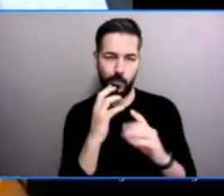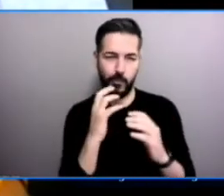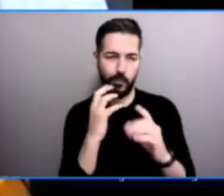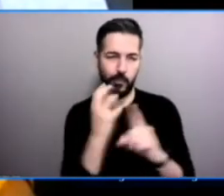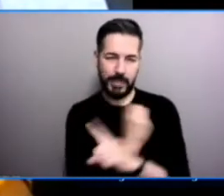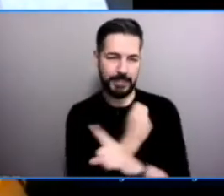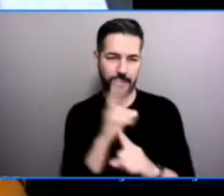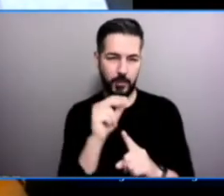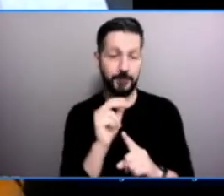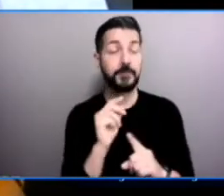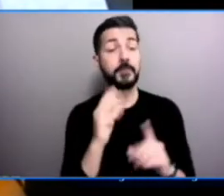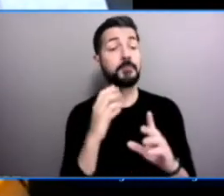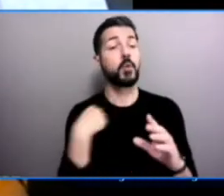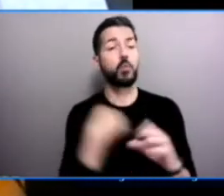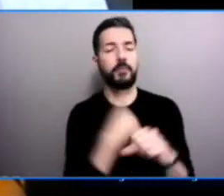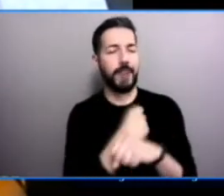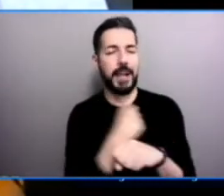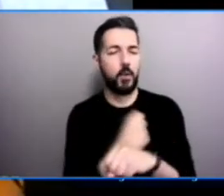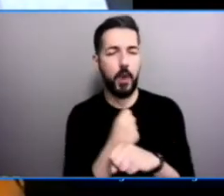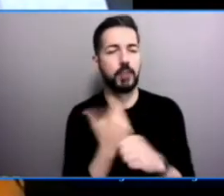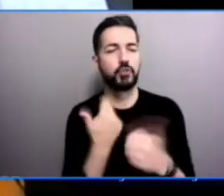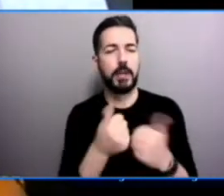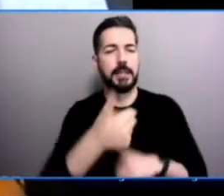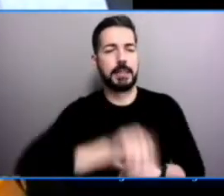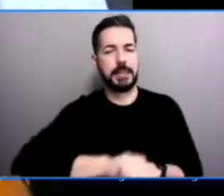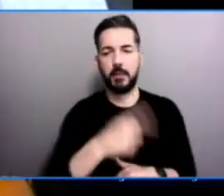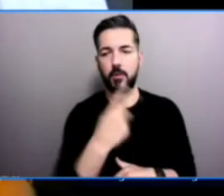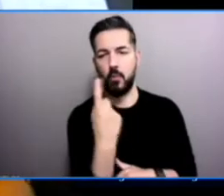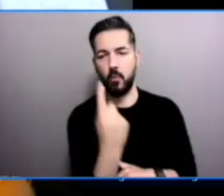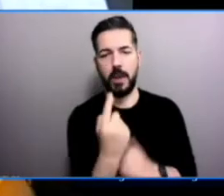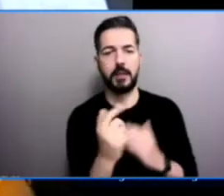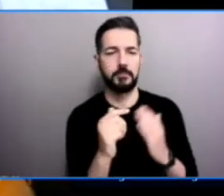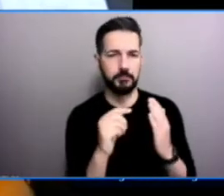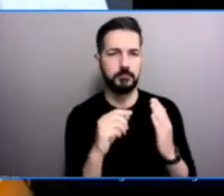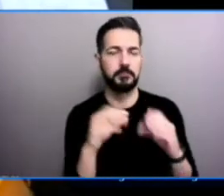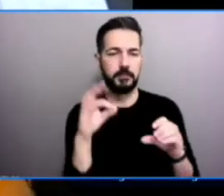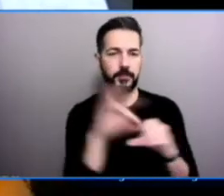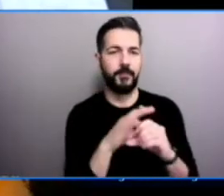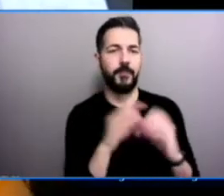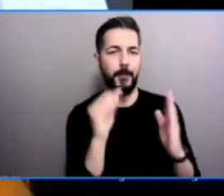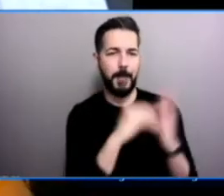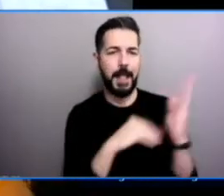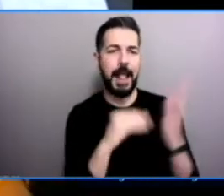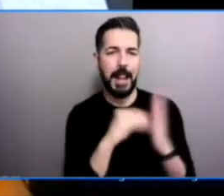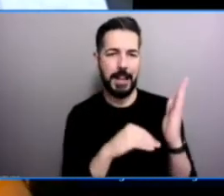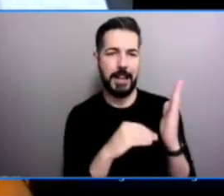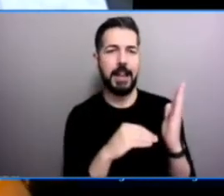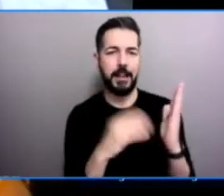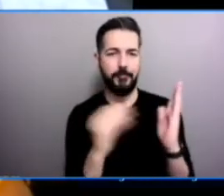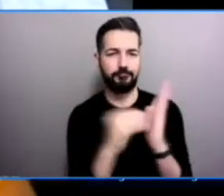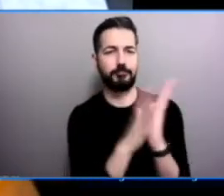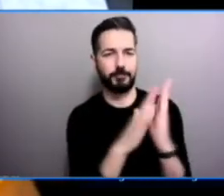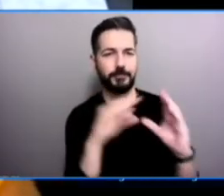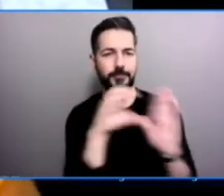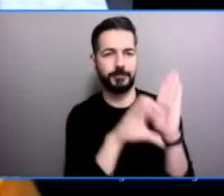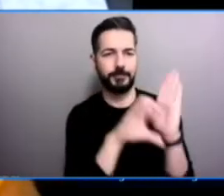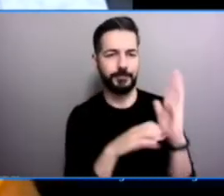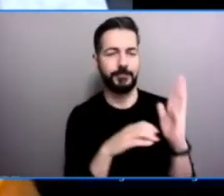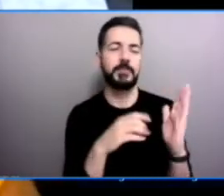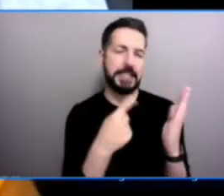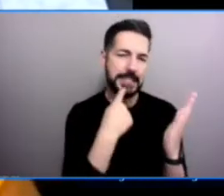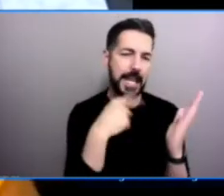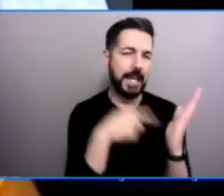won't know unless you're invested and involved and care enough to have those robust conversations. So really, please do the work, do due diligence, have conversations with